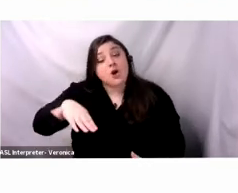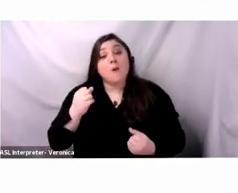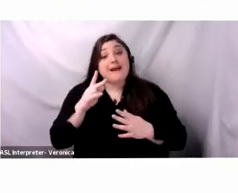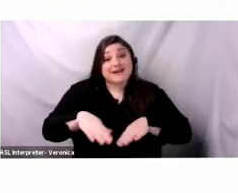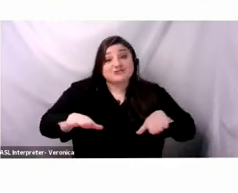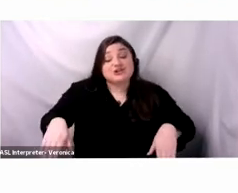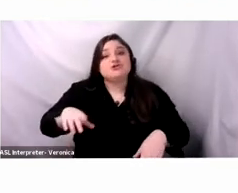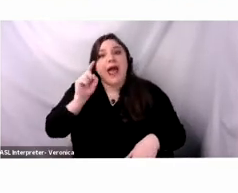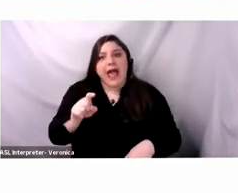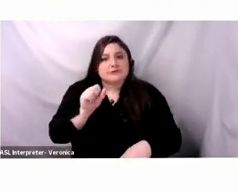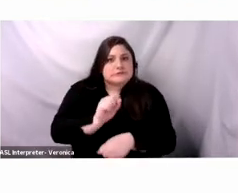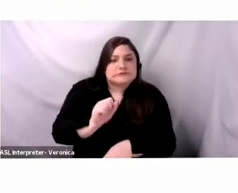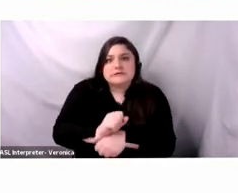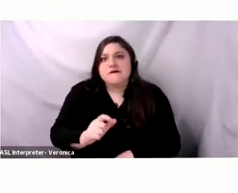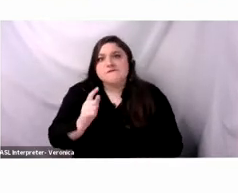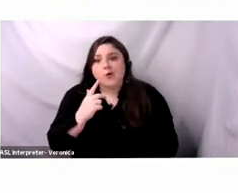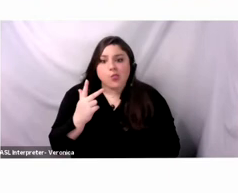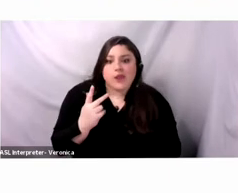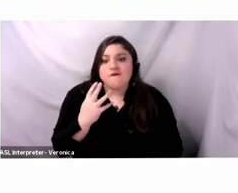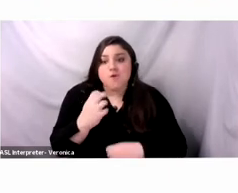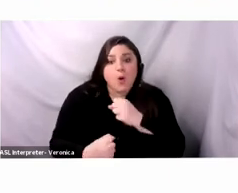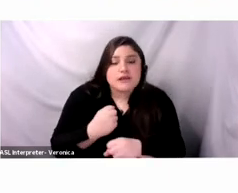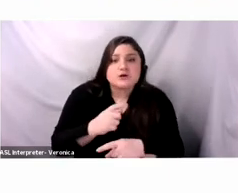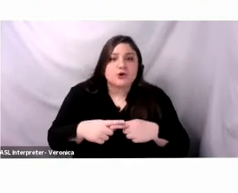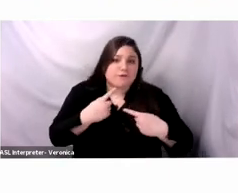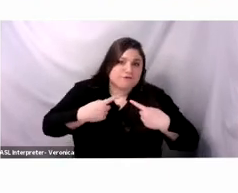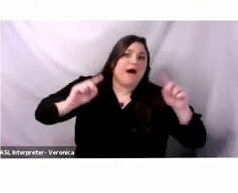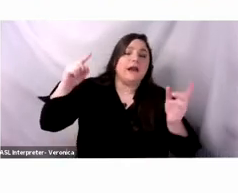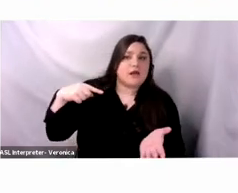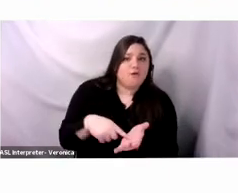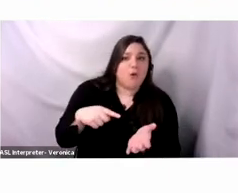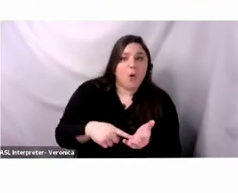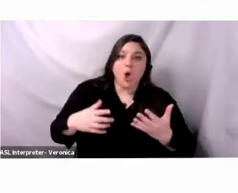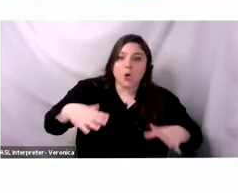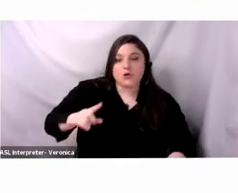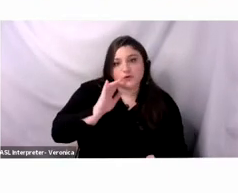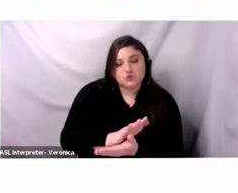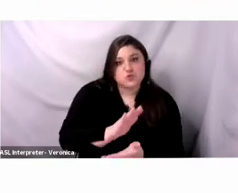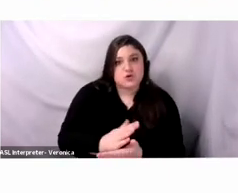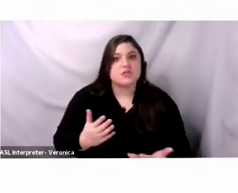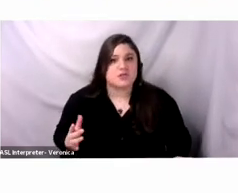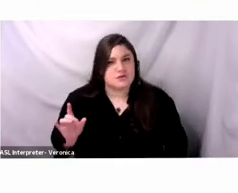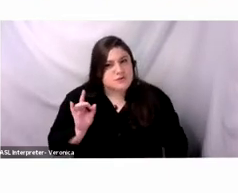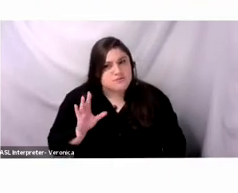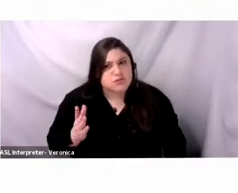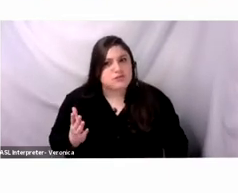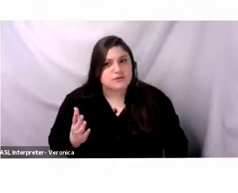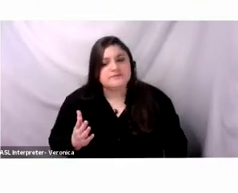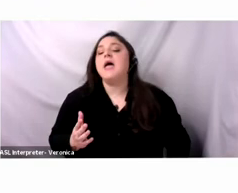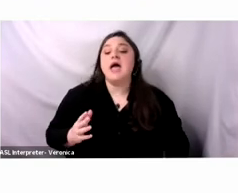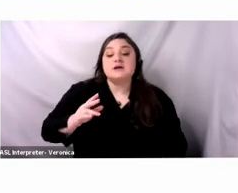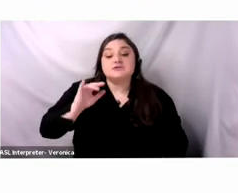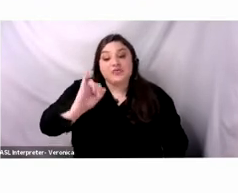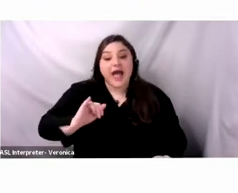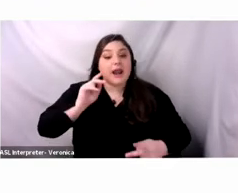London. So not only did the colonizer undermine local culture in the name of morality, but it was also very happy to take Ghanaians'